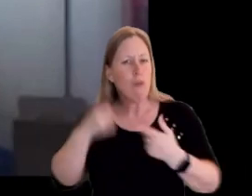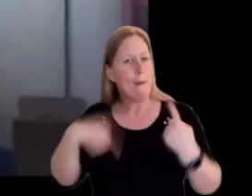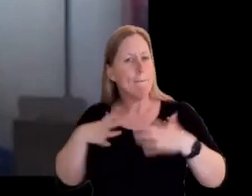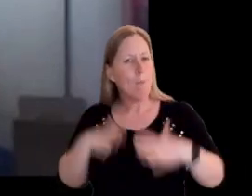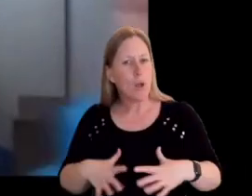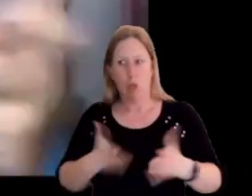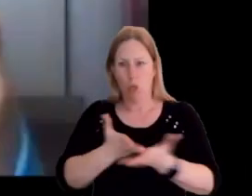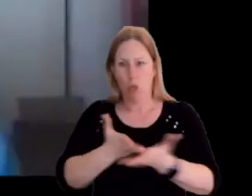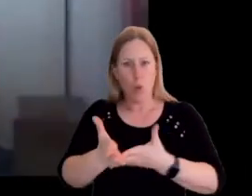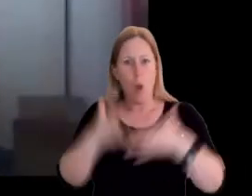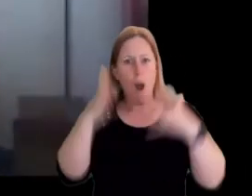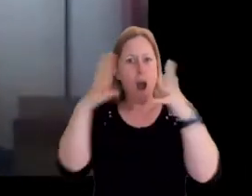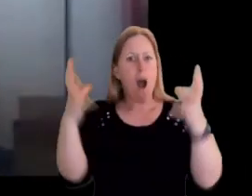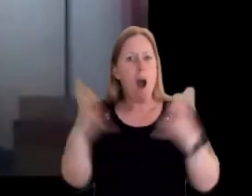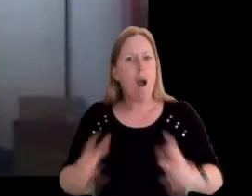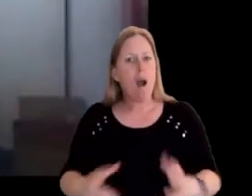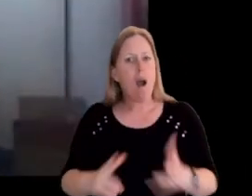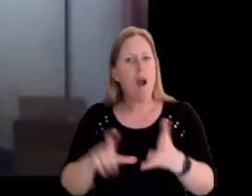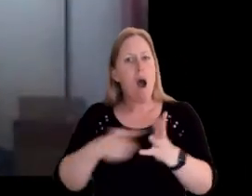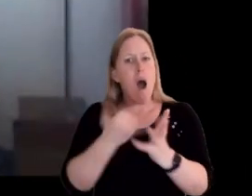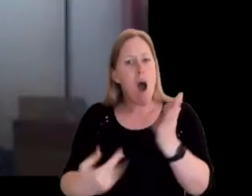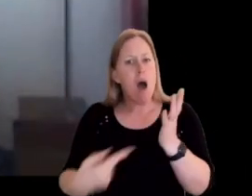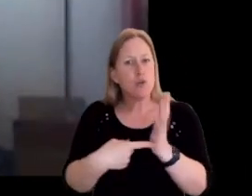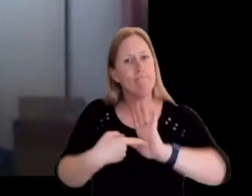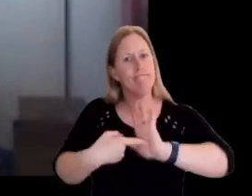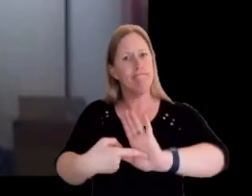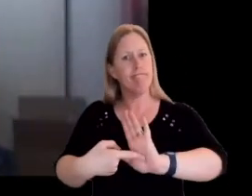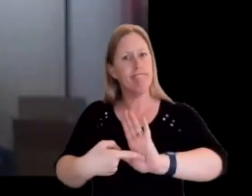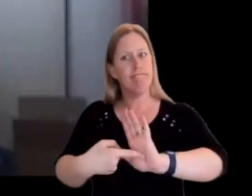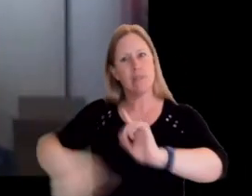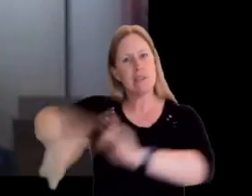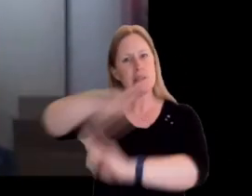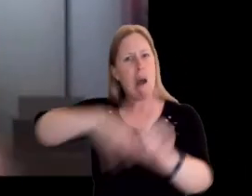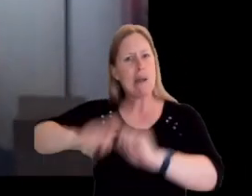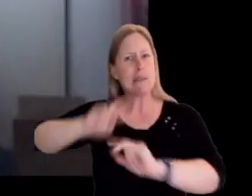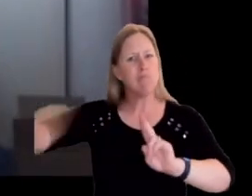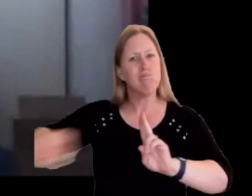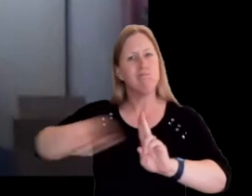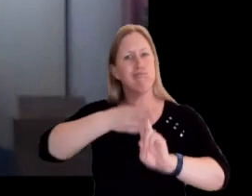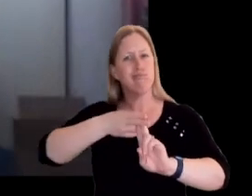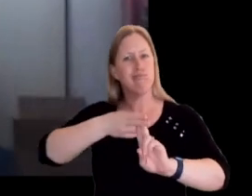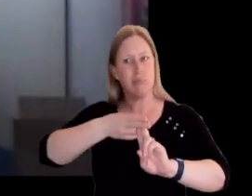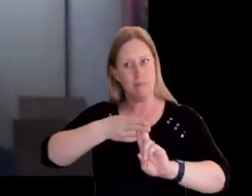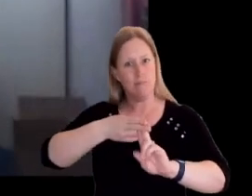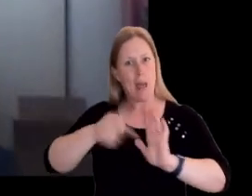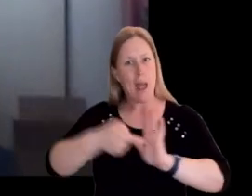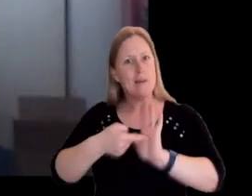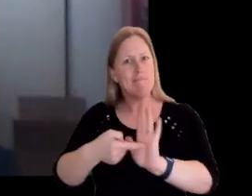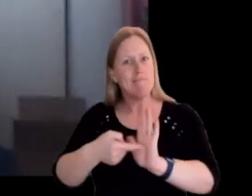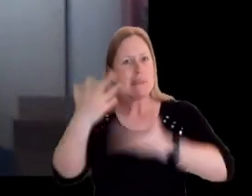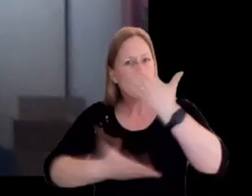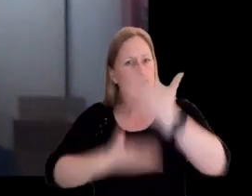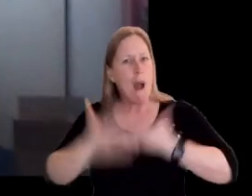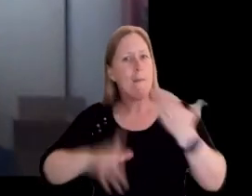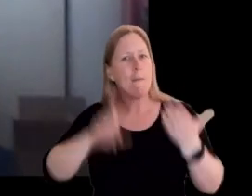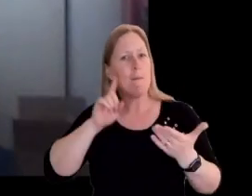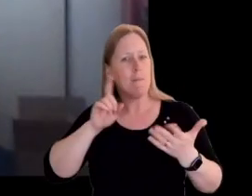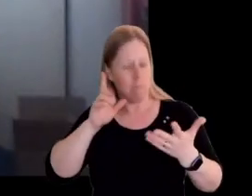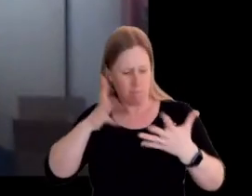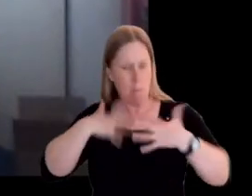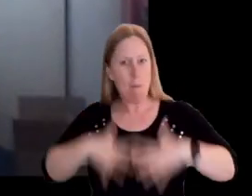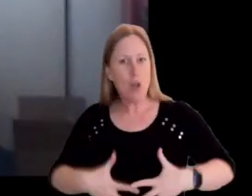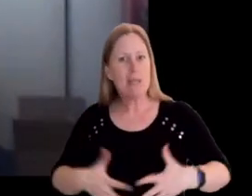And she does this by using cast of the body to raise awareness of societal stigma and educating how to describe the body with words from